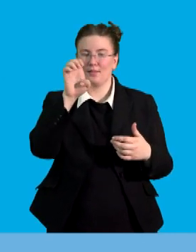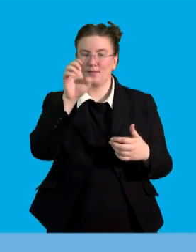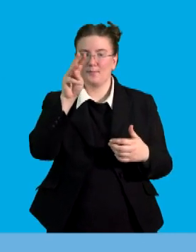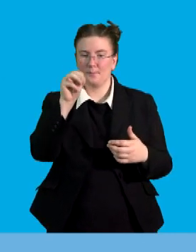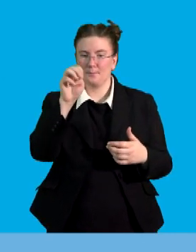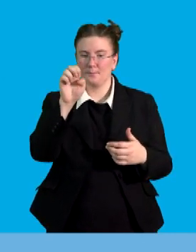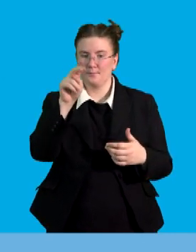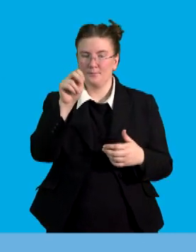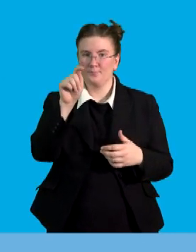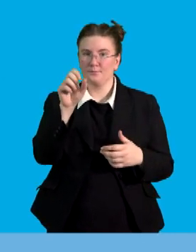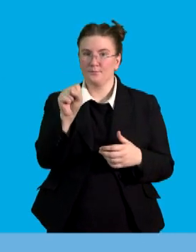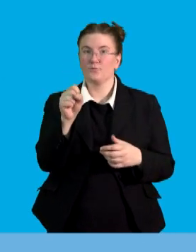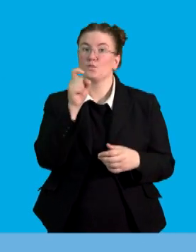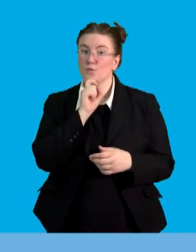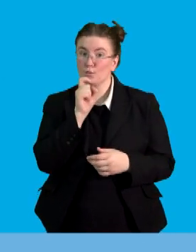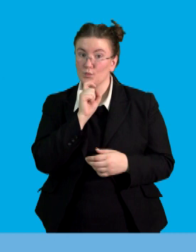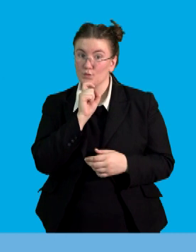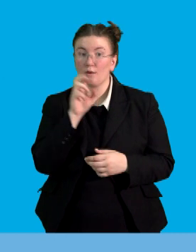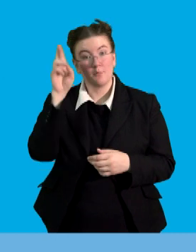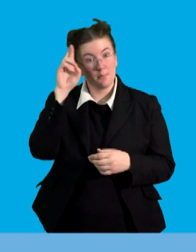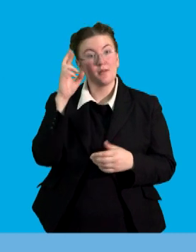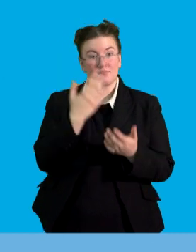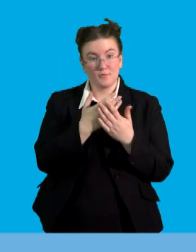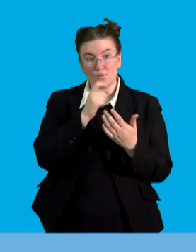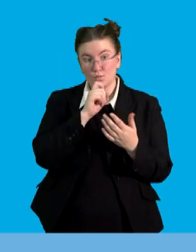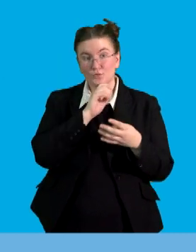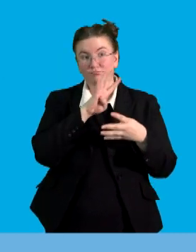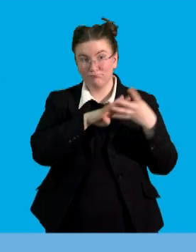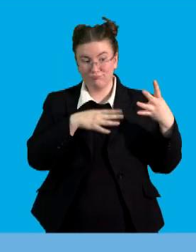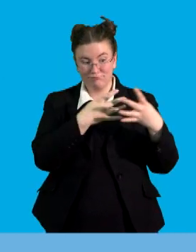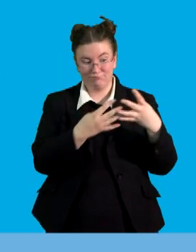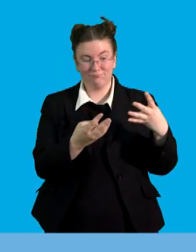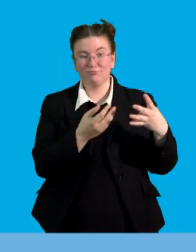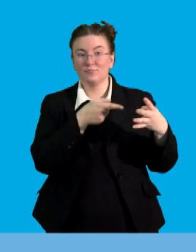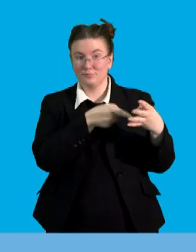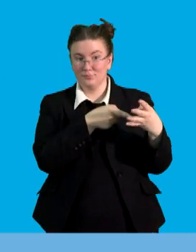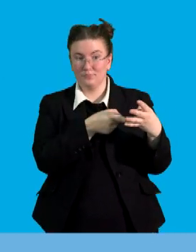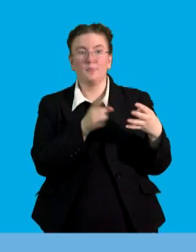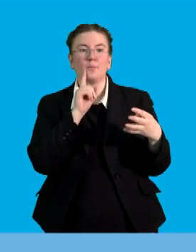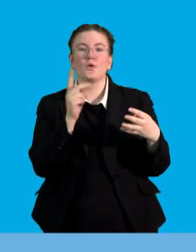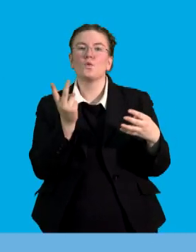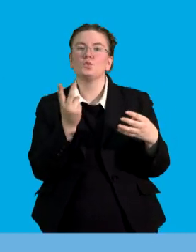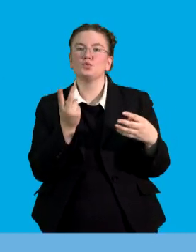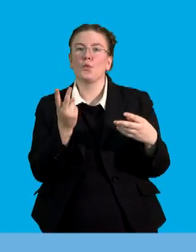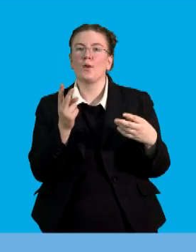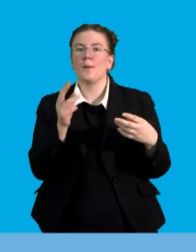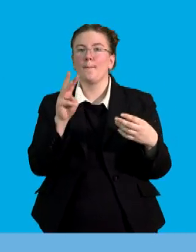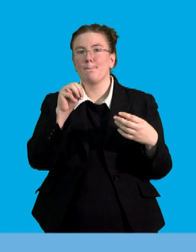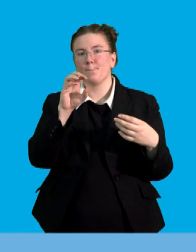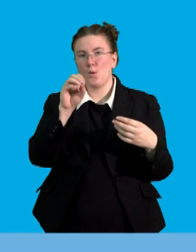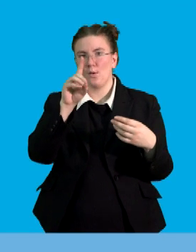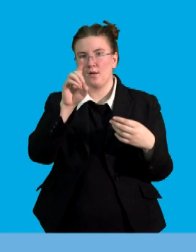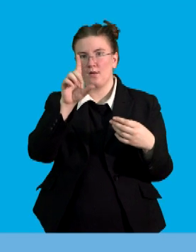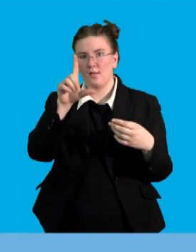find in the periodic table, and then we can also use the modeling atoms using basically the balls that we can basically